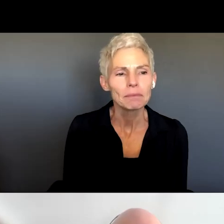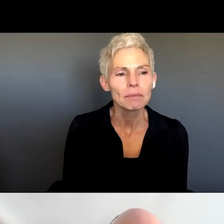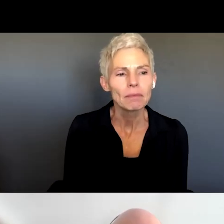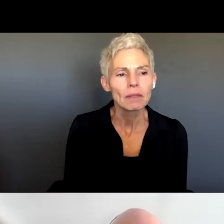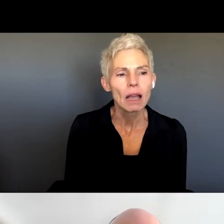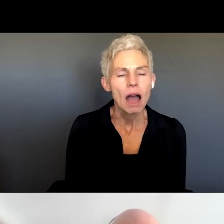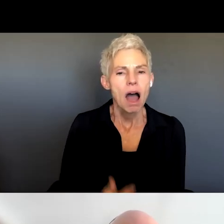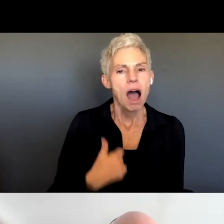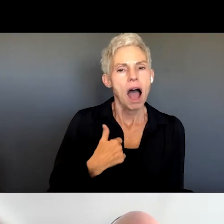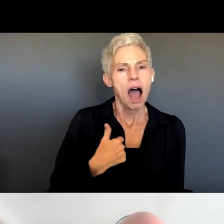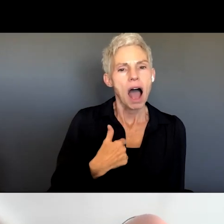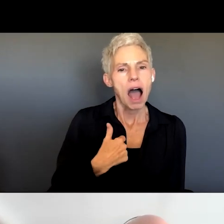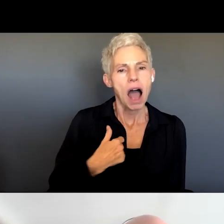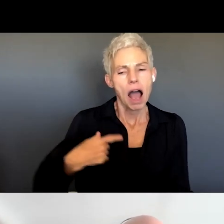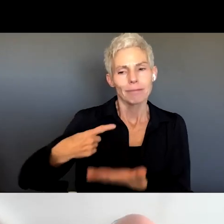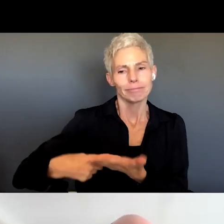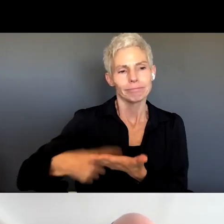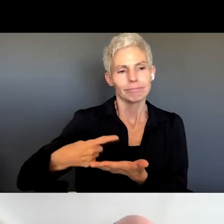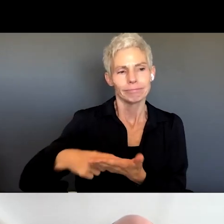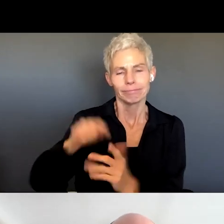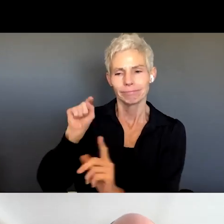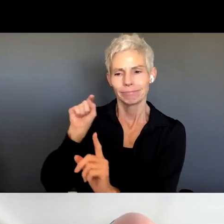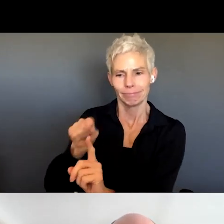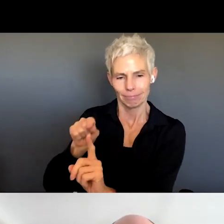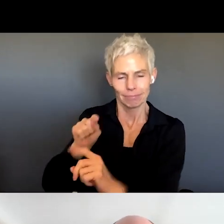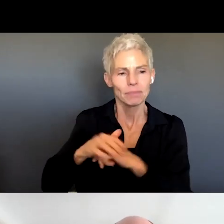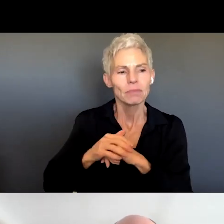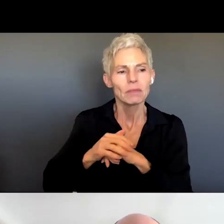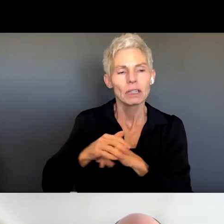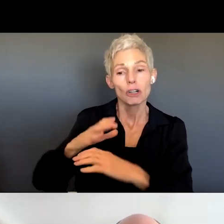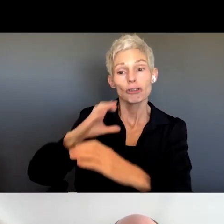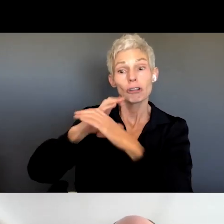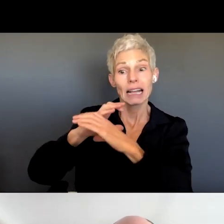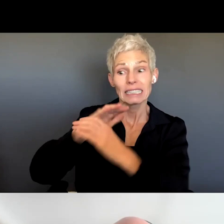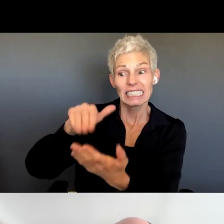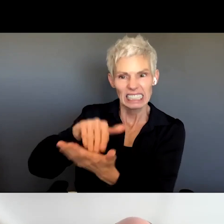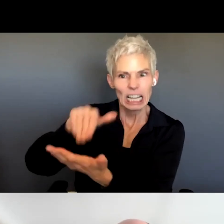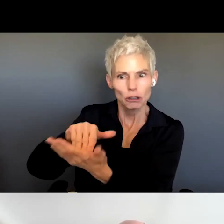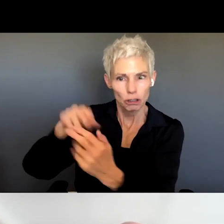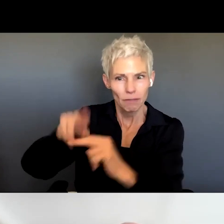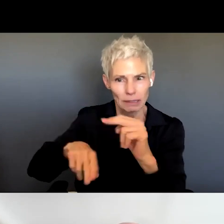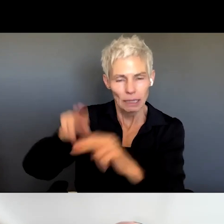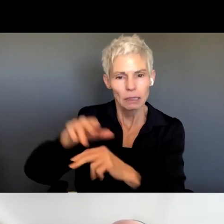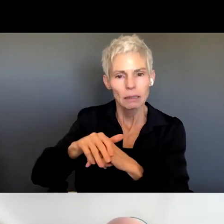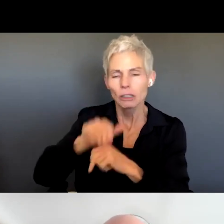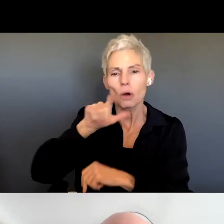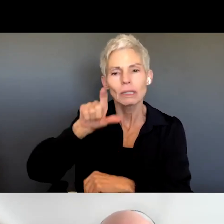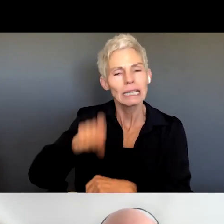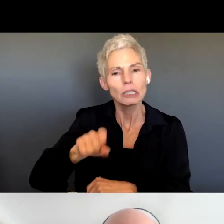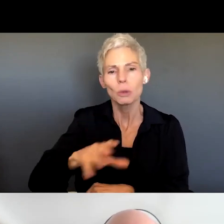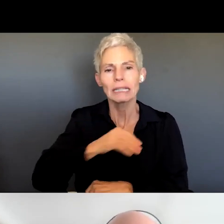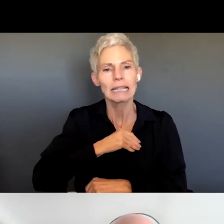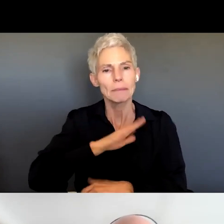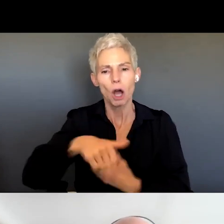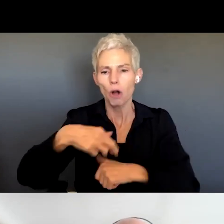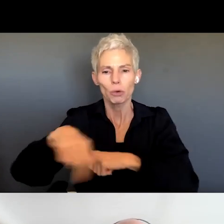So I am arguing that crisis facilities do not need to accept all referrals to be